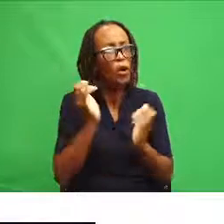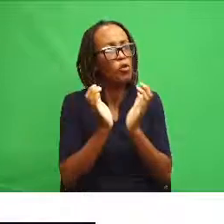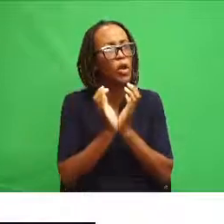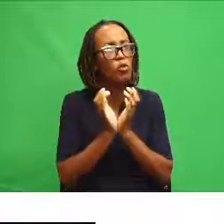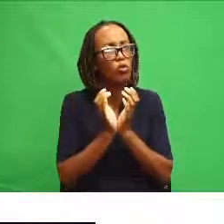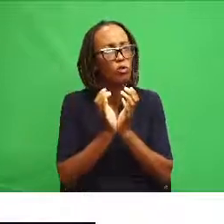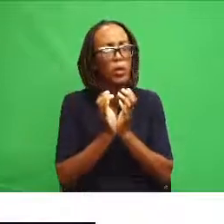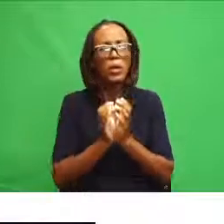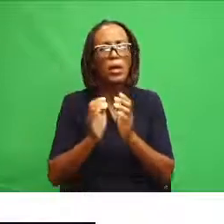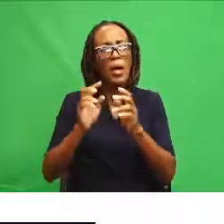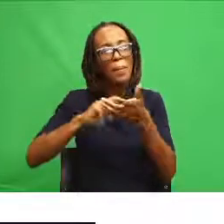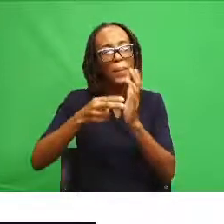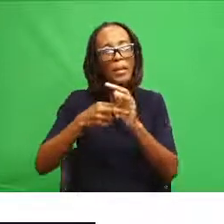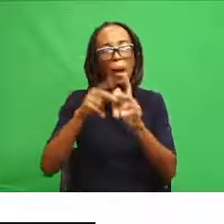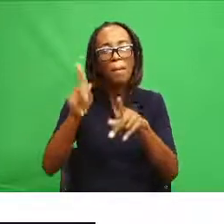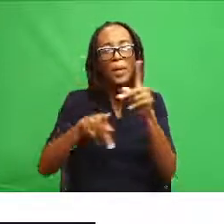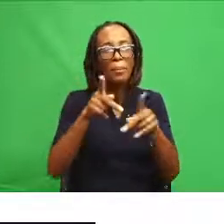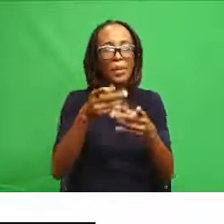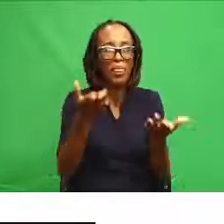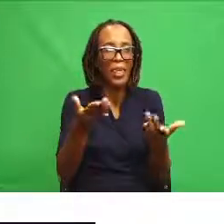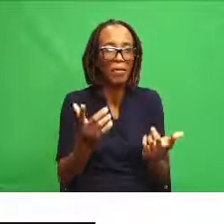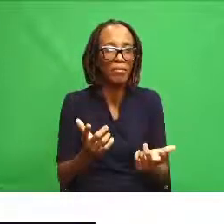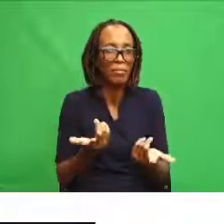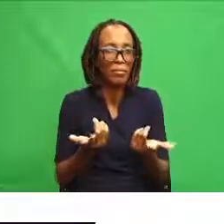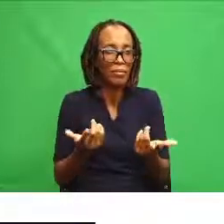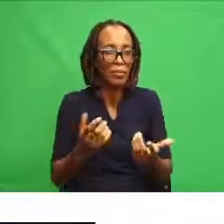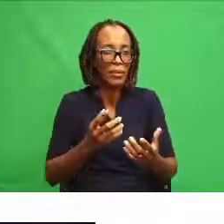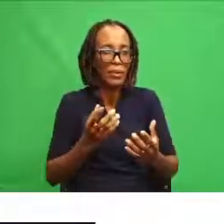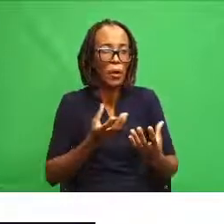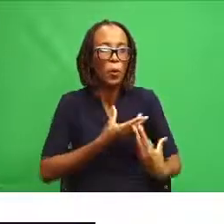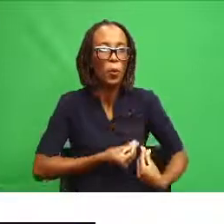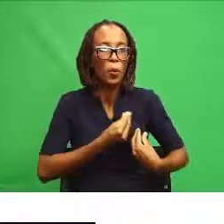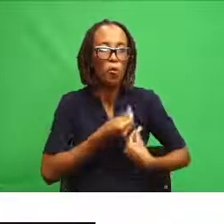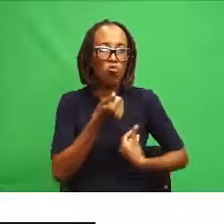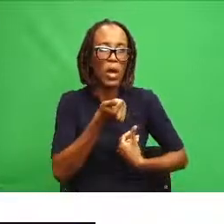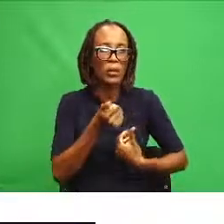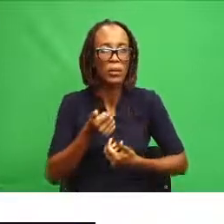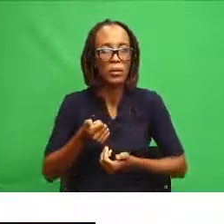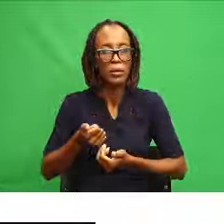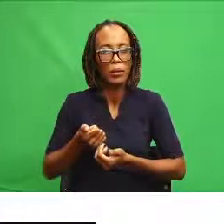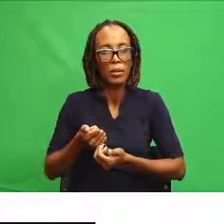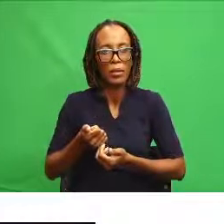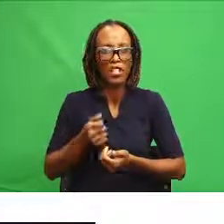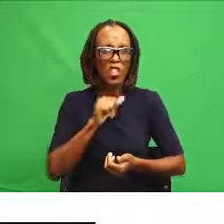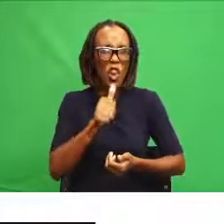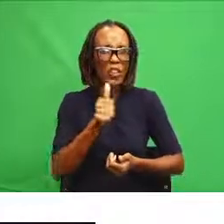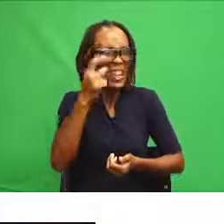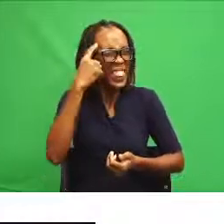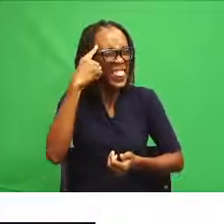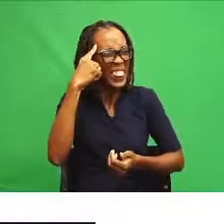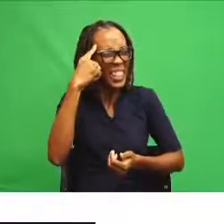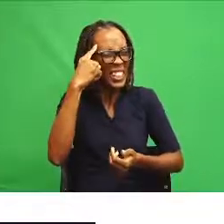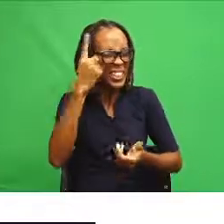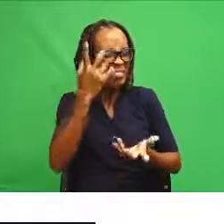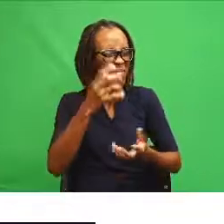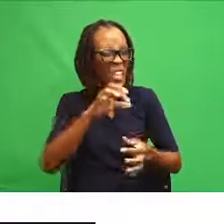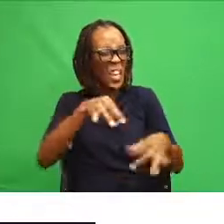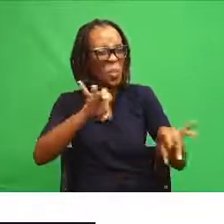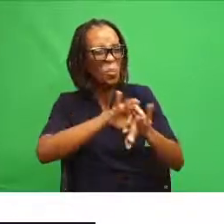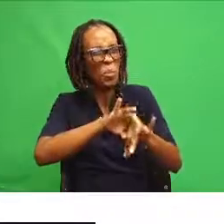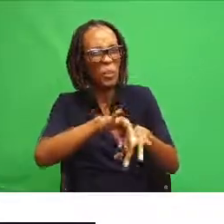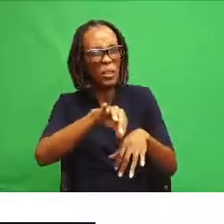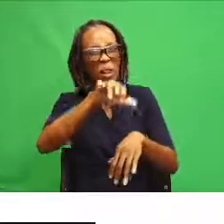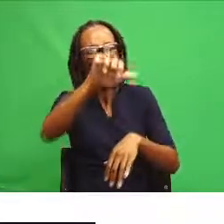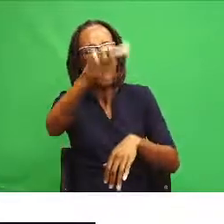are people-based institutions, and they have no, they have no other people to adhere